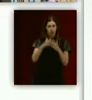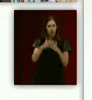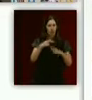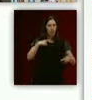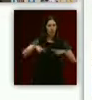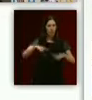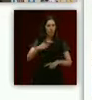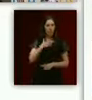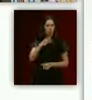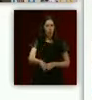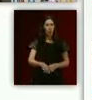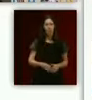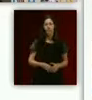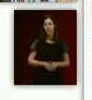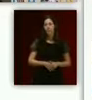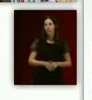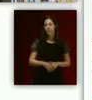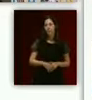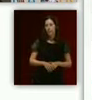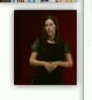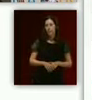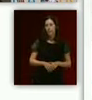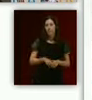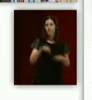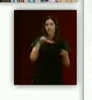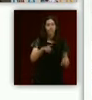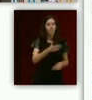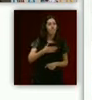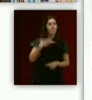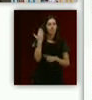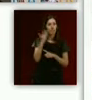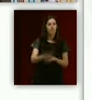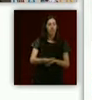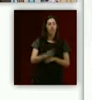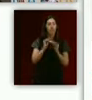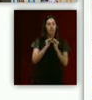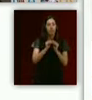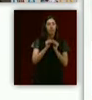blowing, and even brain signals.